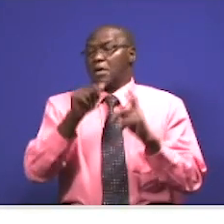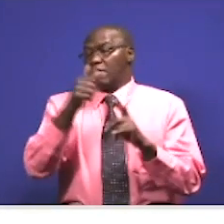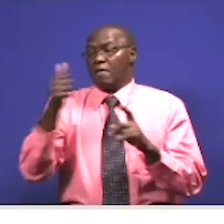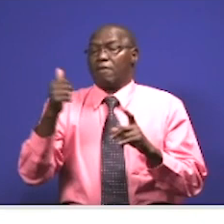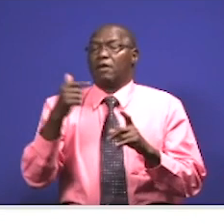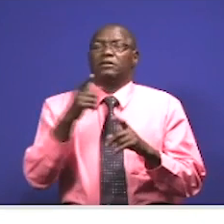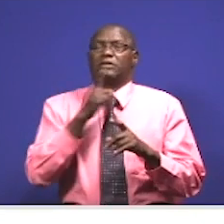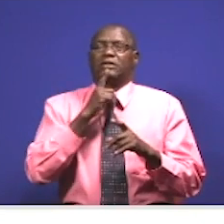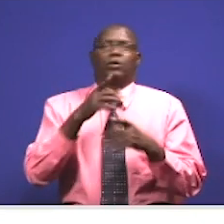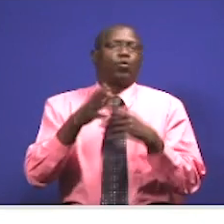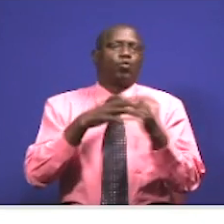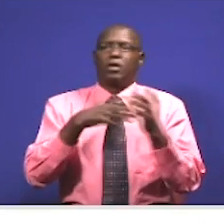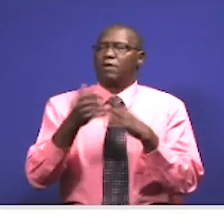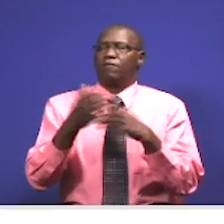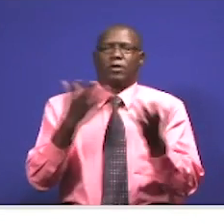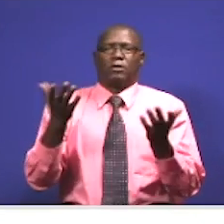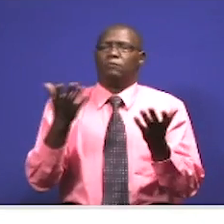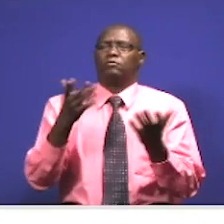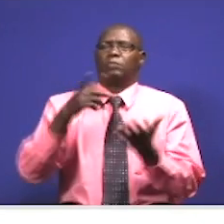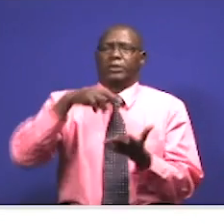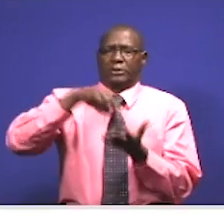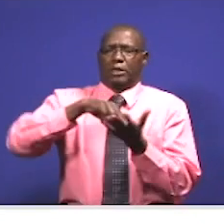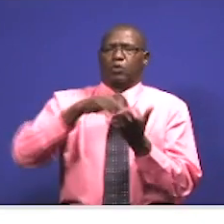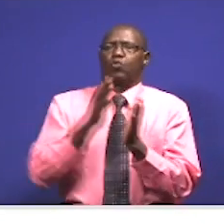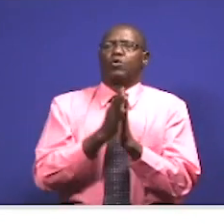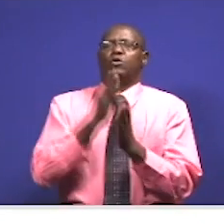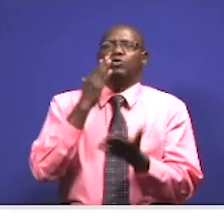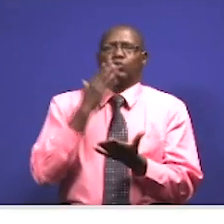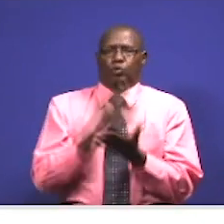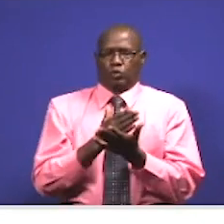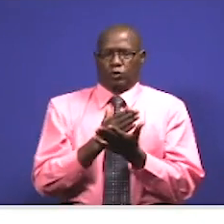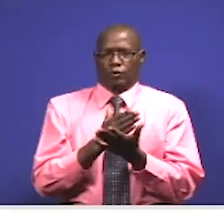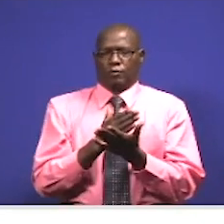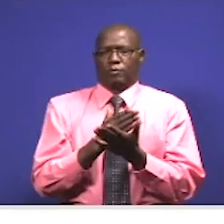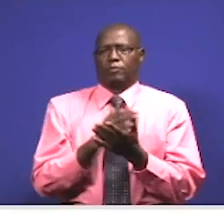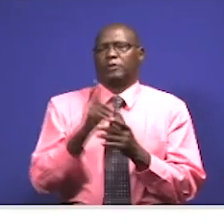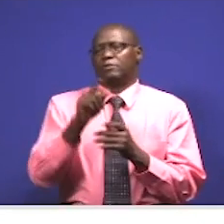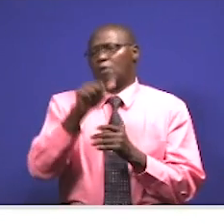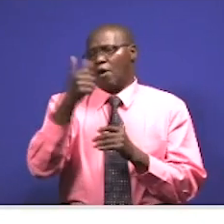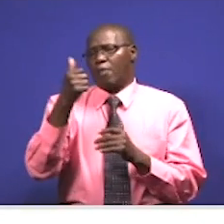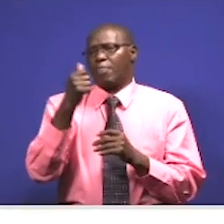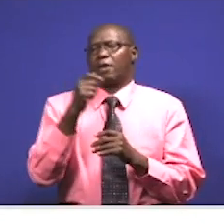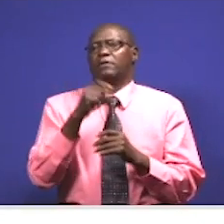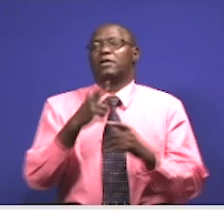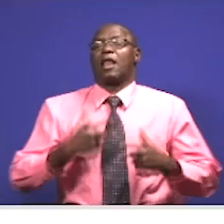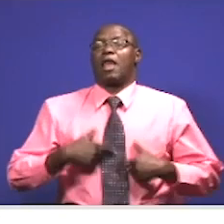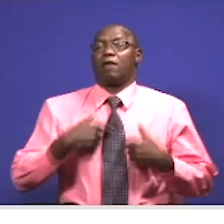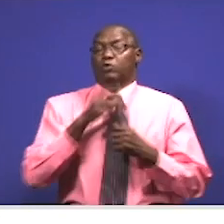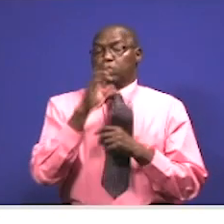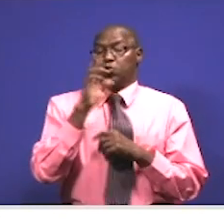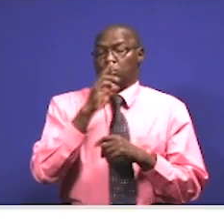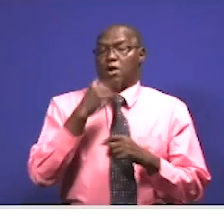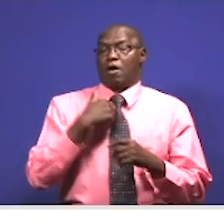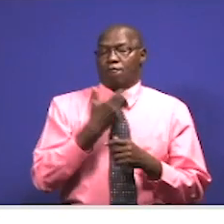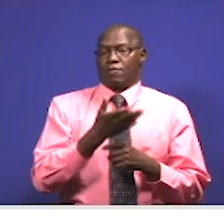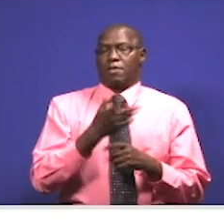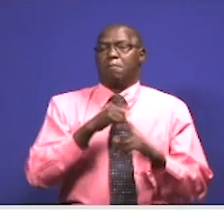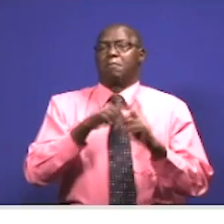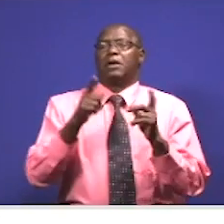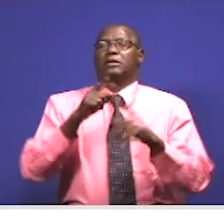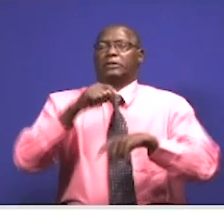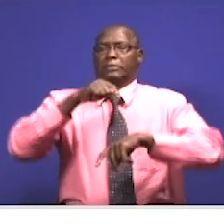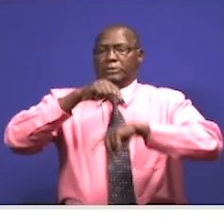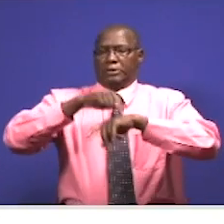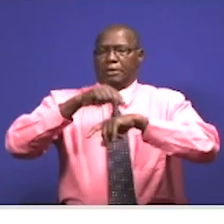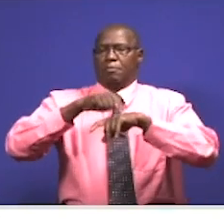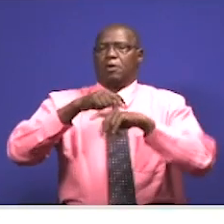to stand with the truth. And we've seen many and others whose lives were threatened, but at some point, they realized that they were standing